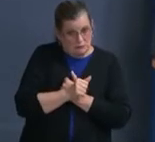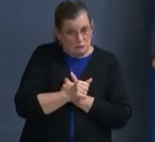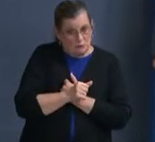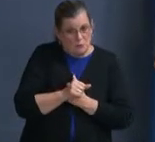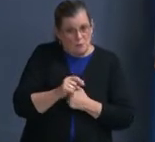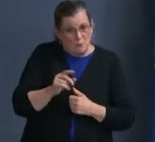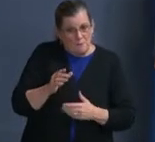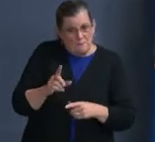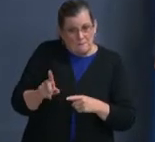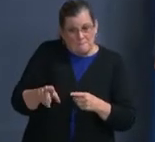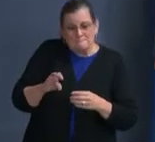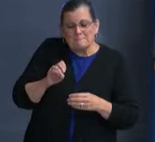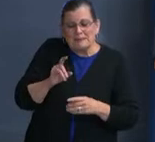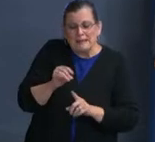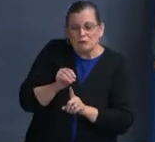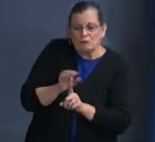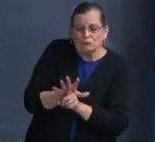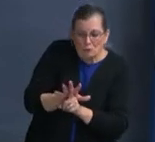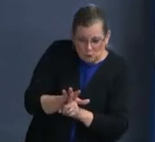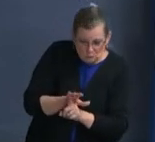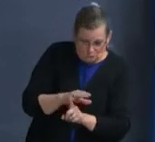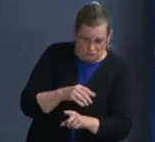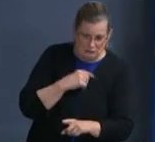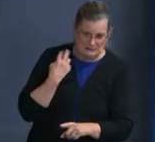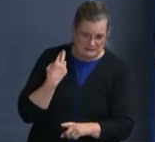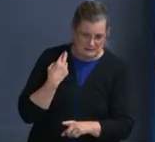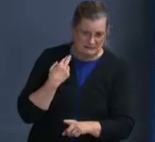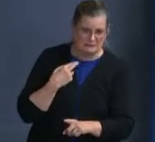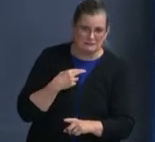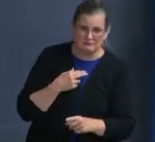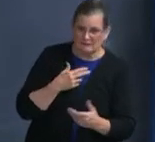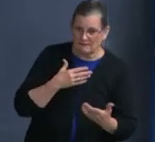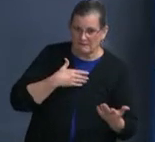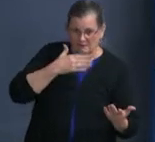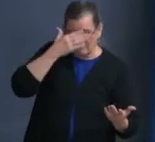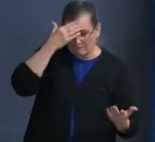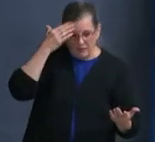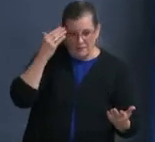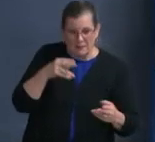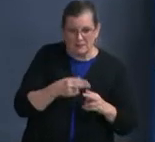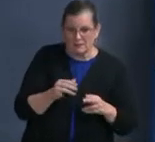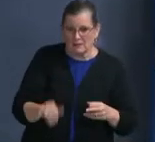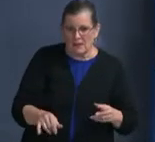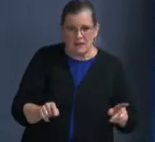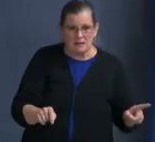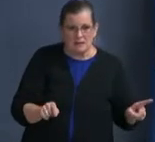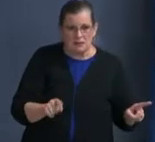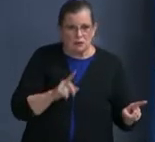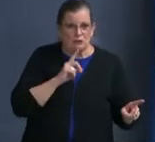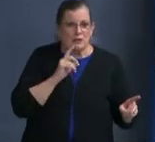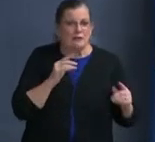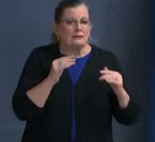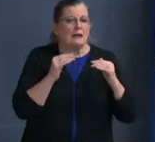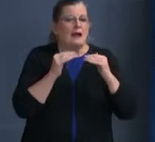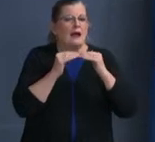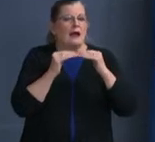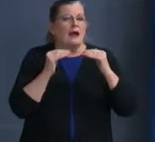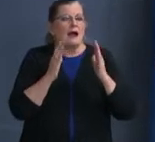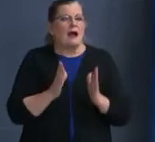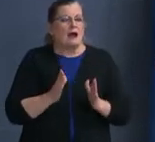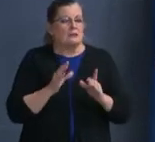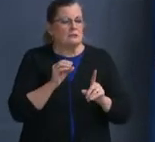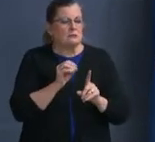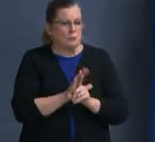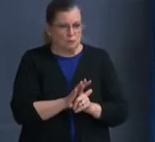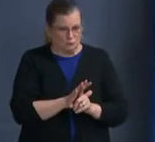And some people have lost sight of what we talk about as being the household exposures. You'll notice that